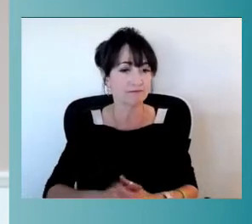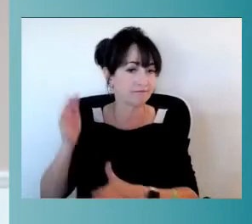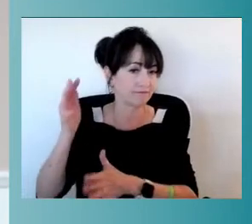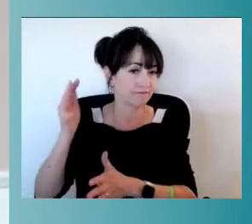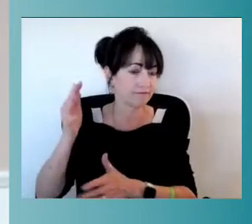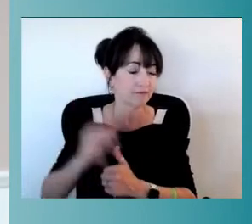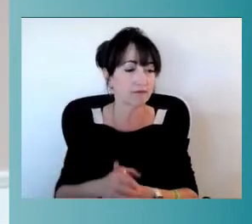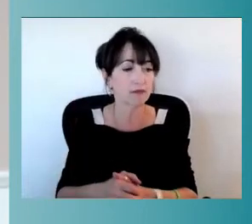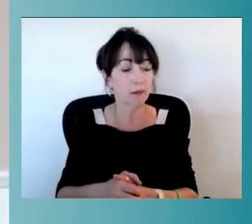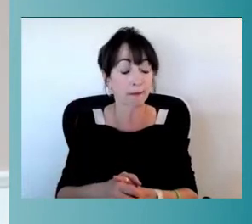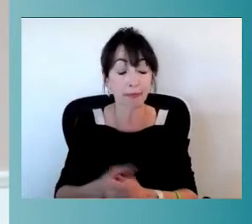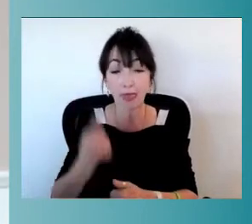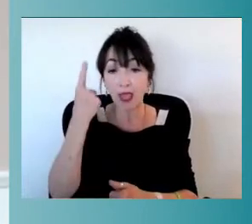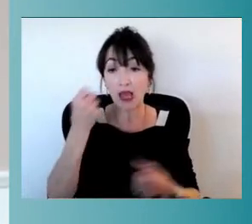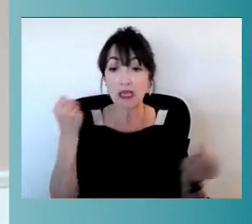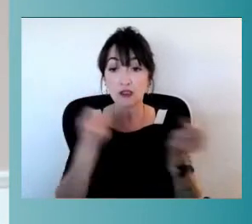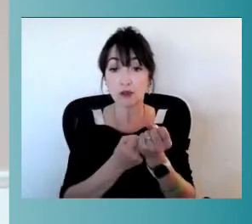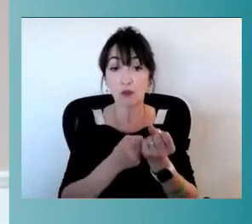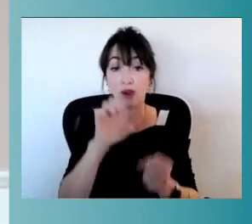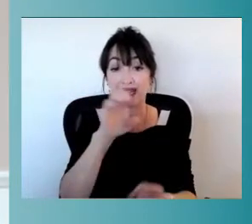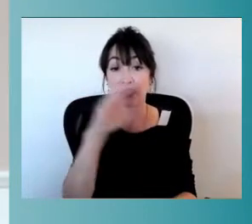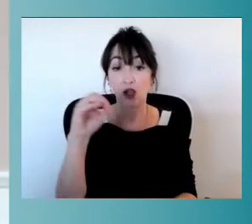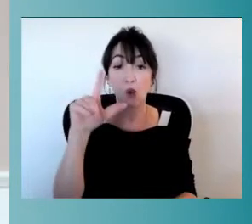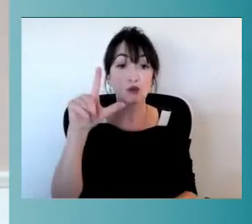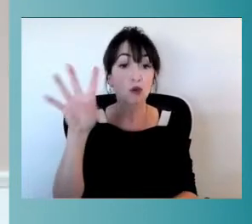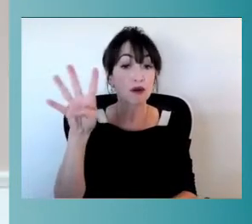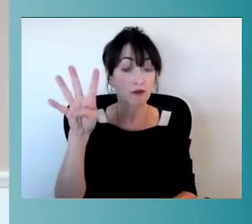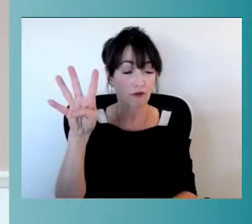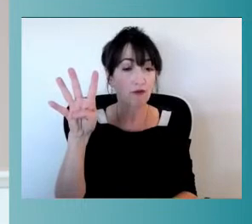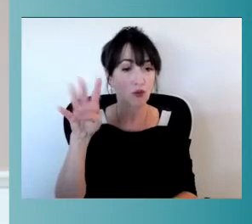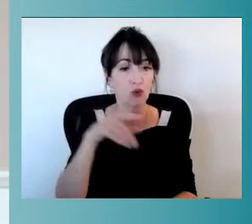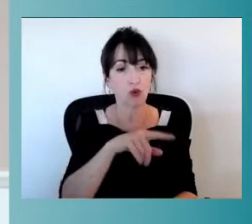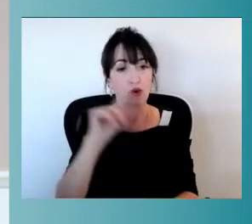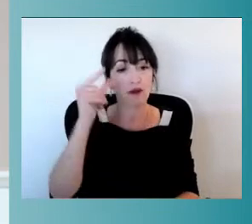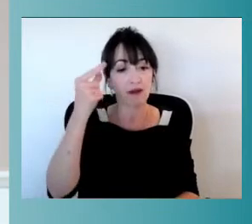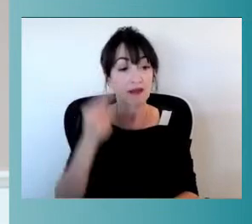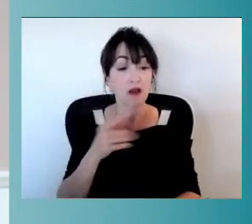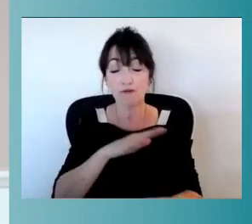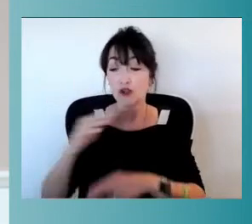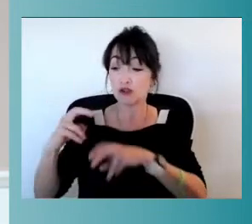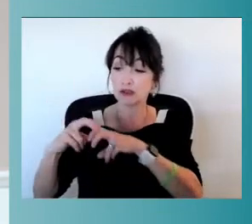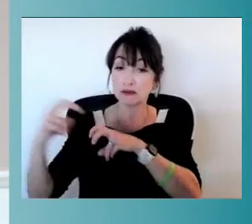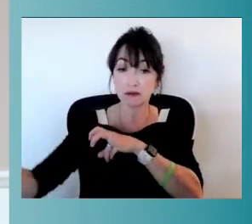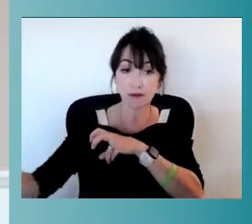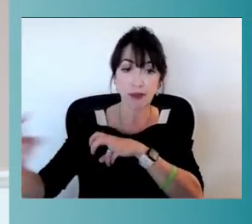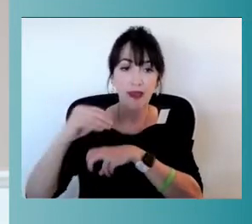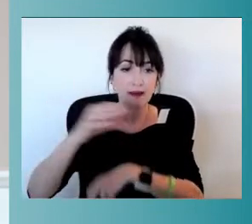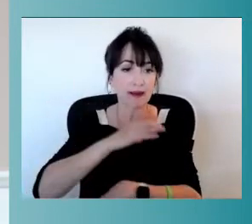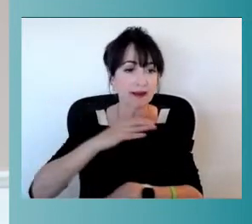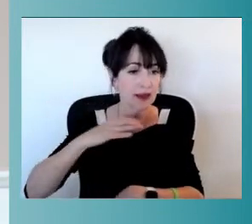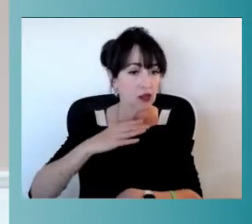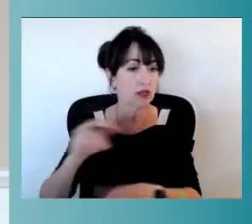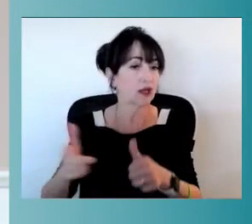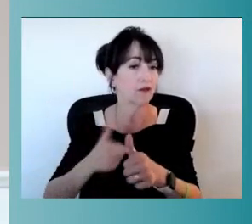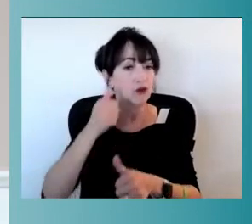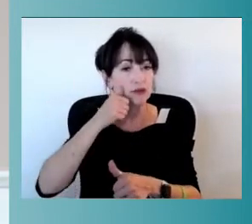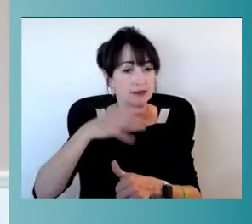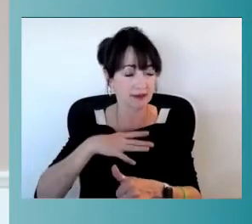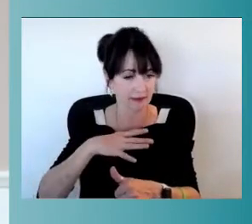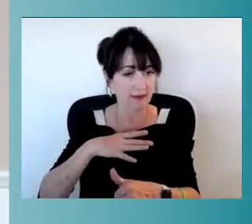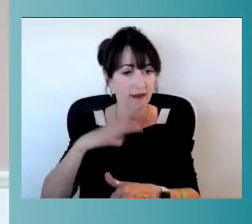In support of EO 24, the Governor's Family Services Cabinet Council and First Lady Tracey Carney